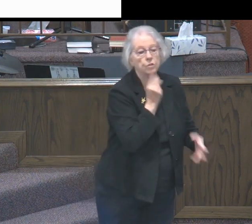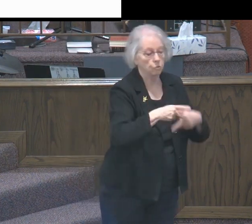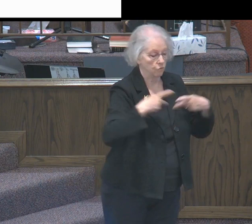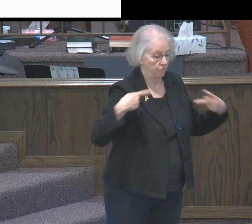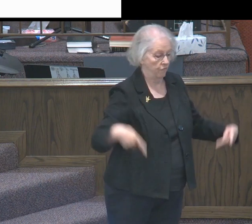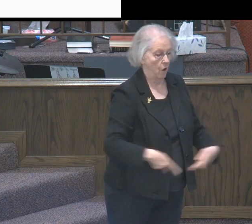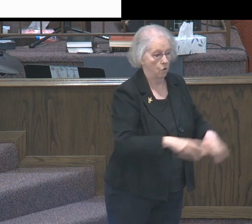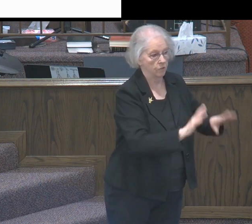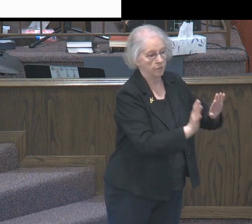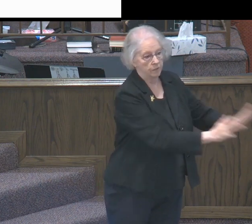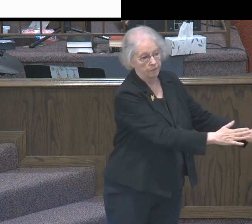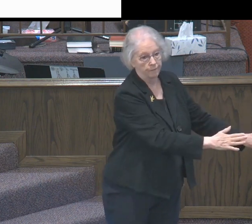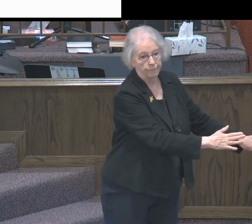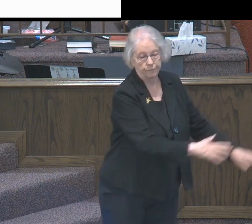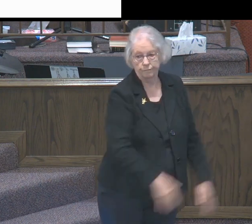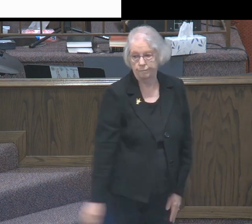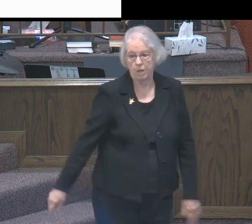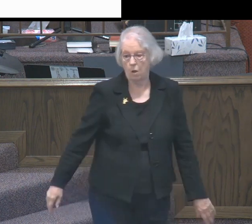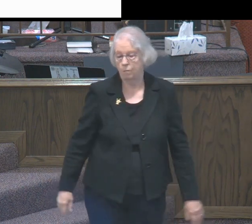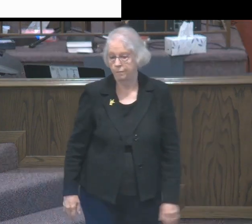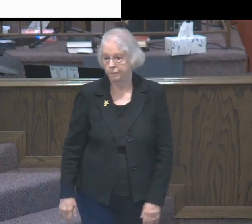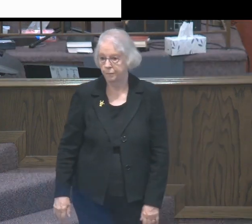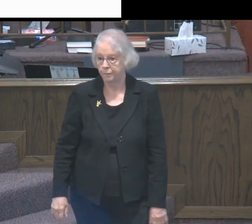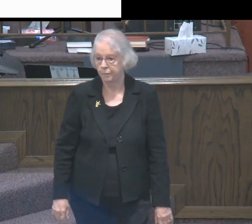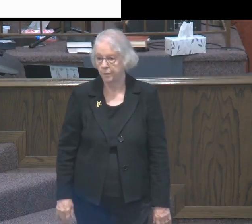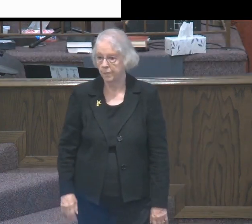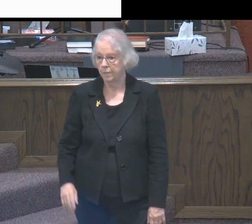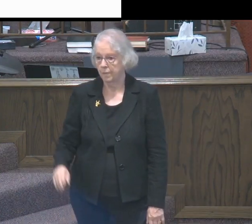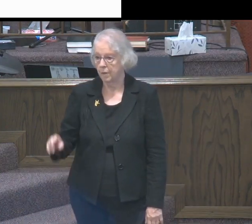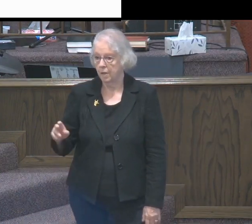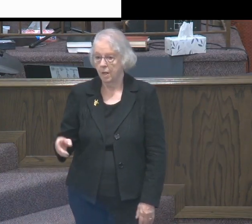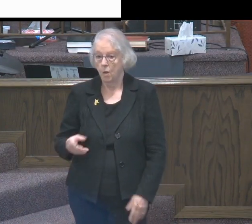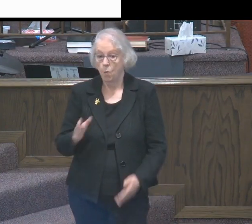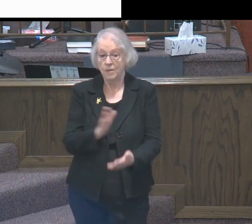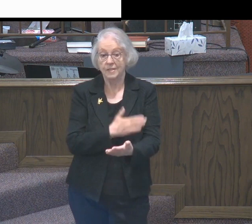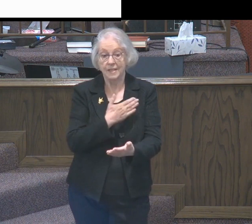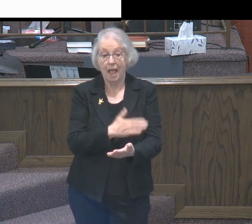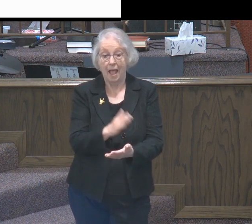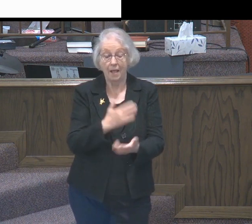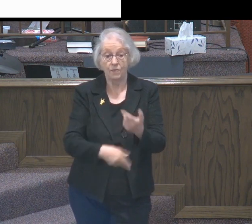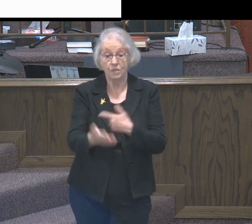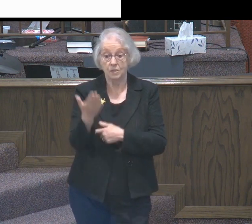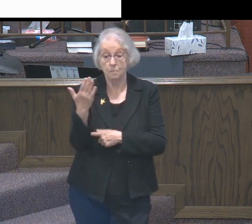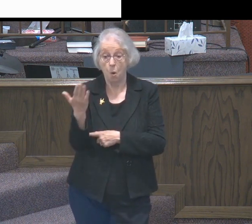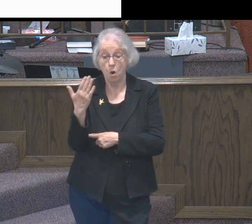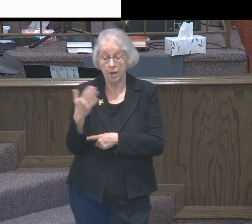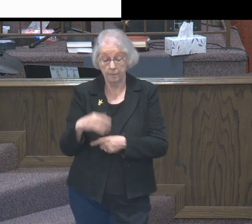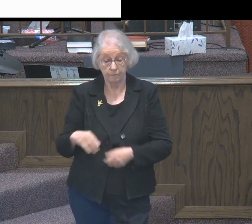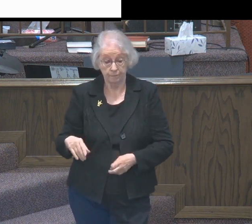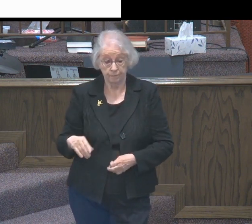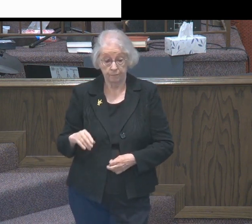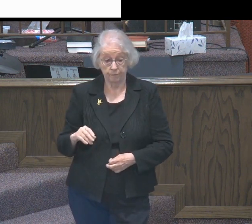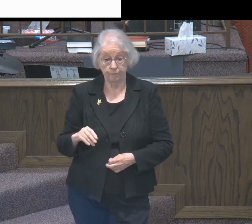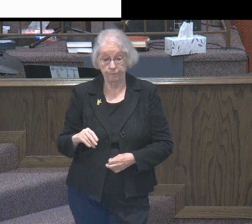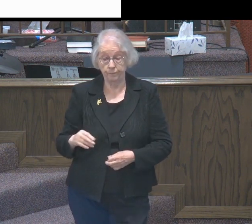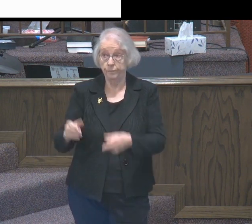the majesty of God. Worship his majesty, right? What is majesty